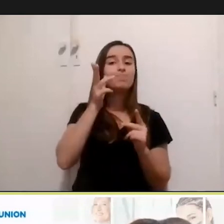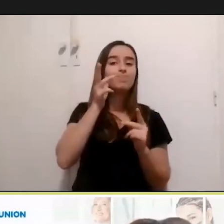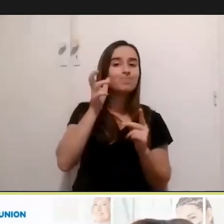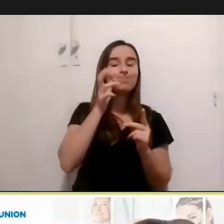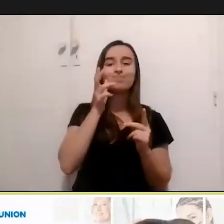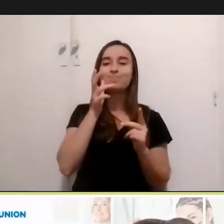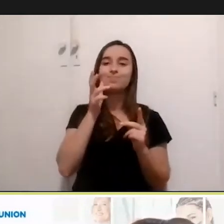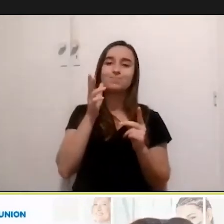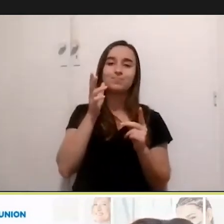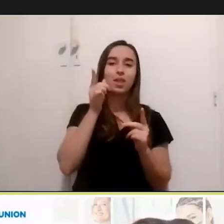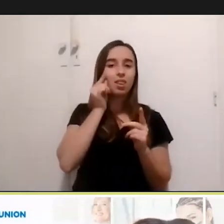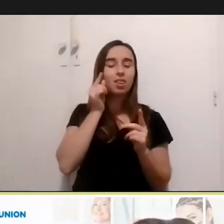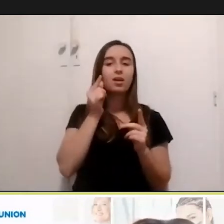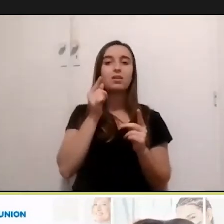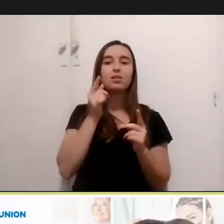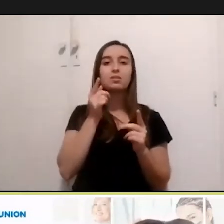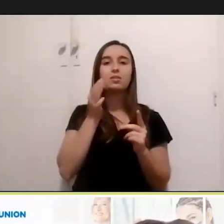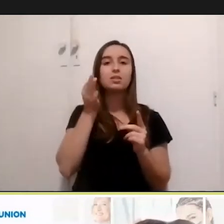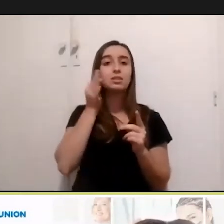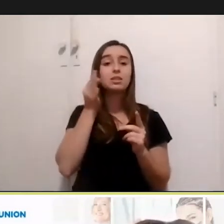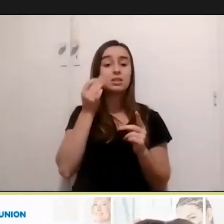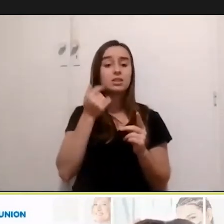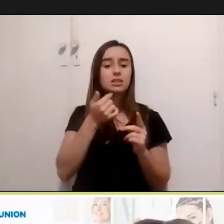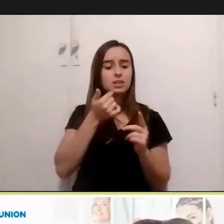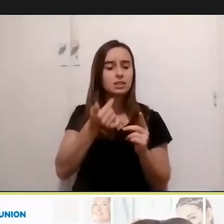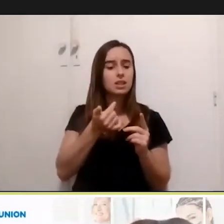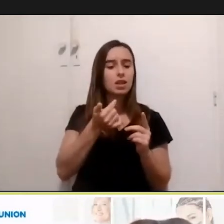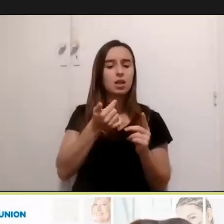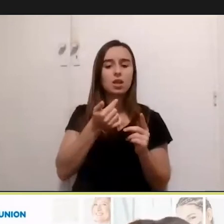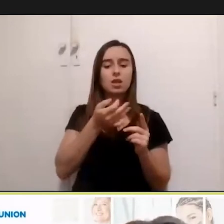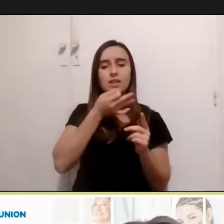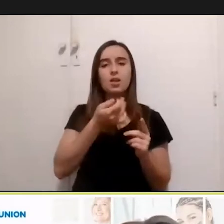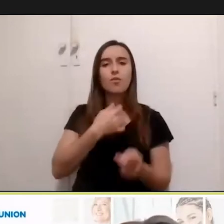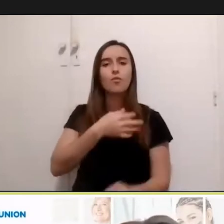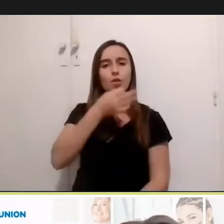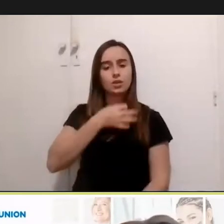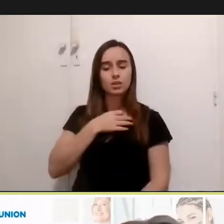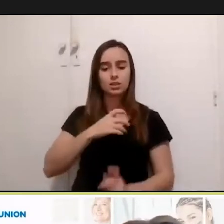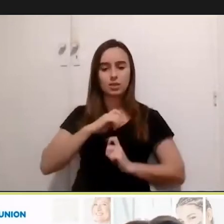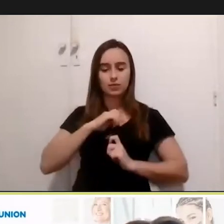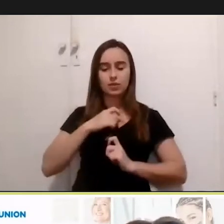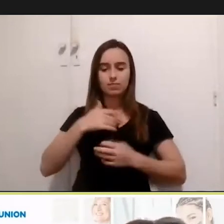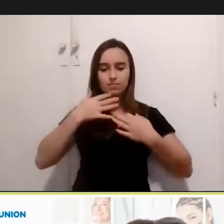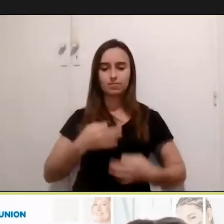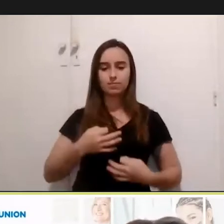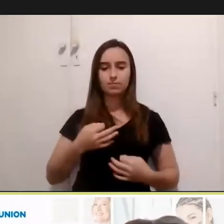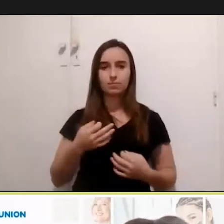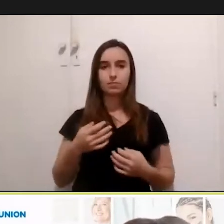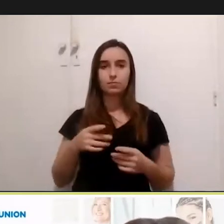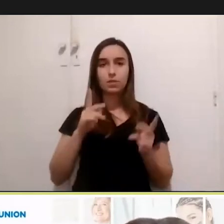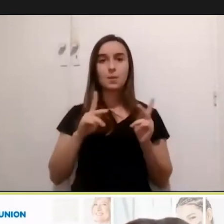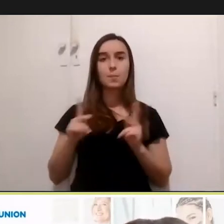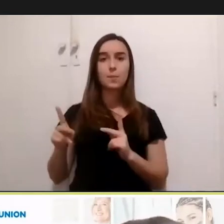option gives them security. Persons with motor disability find it difficult to adjust the arm